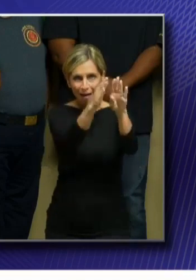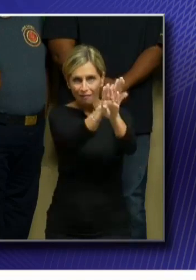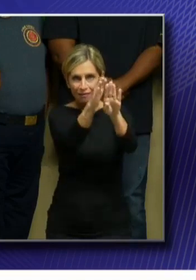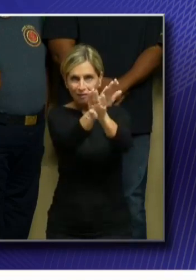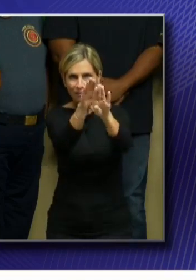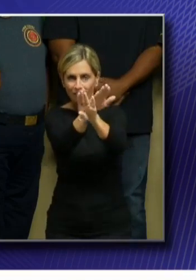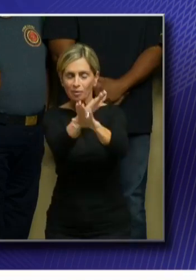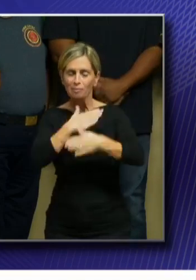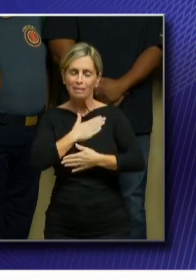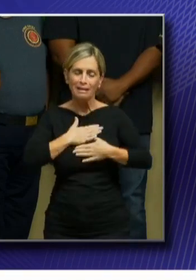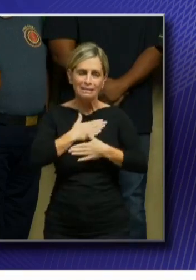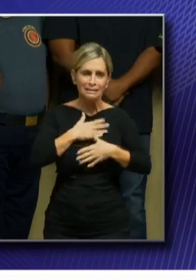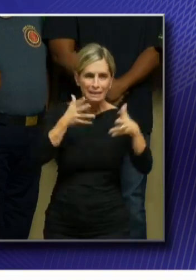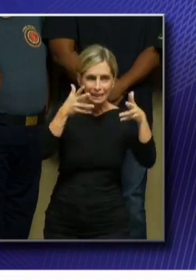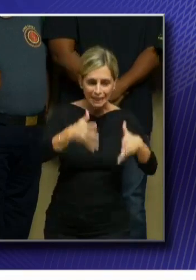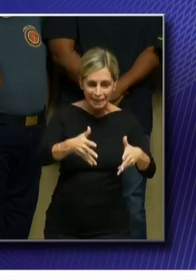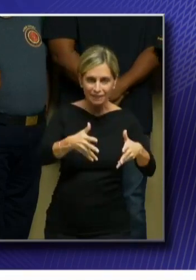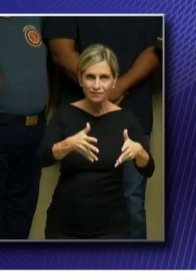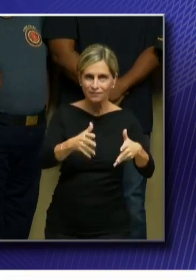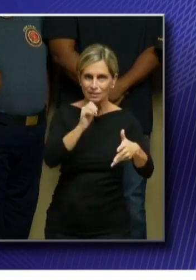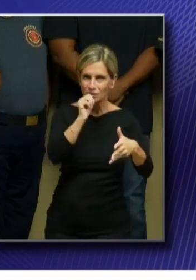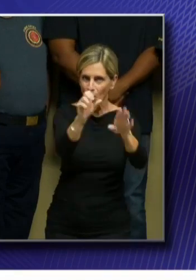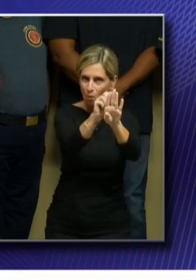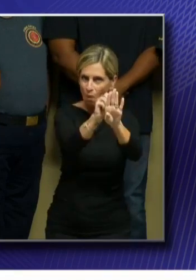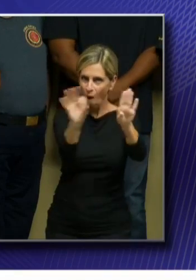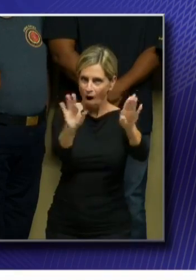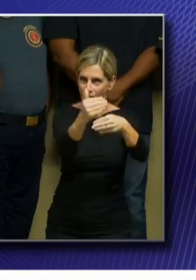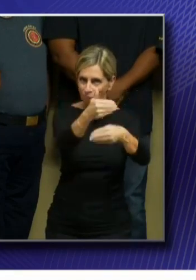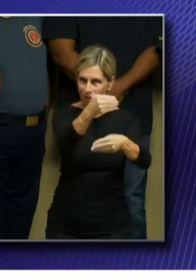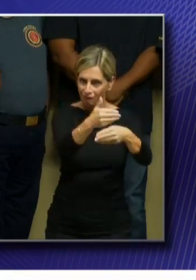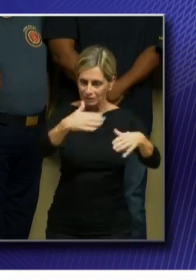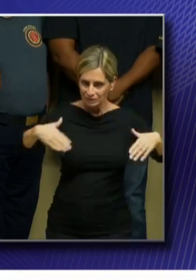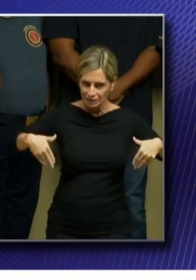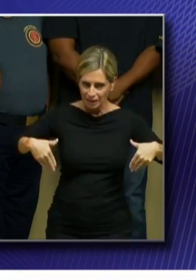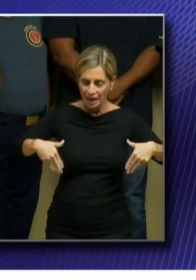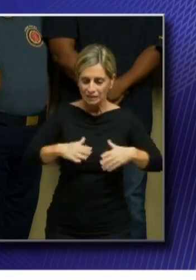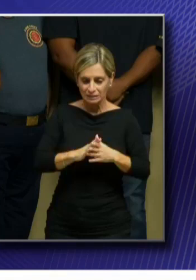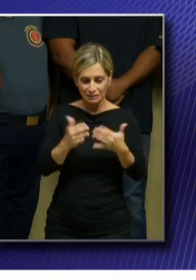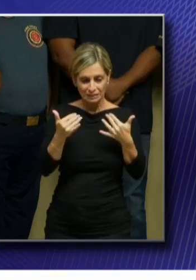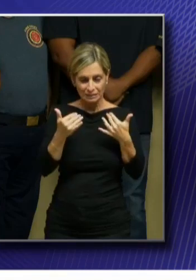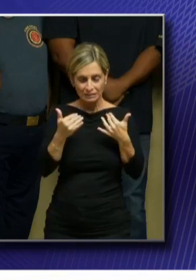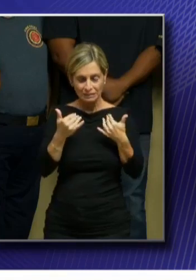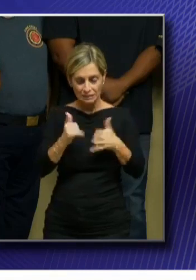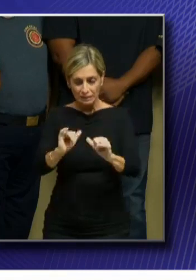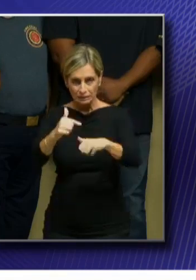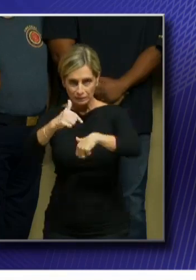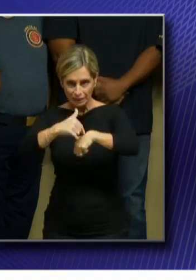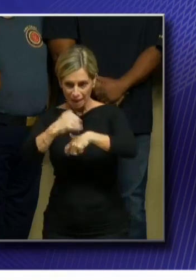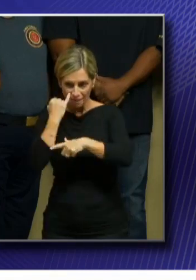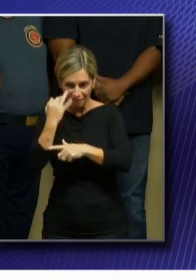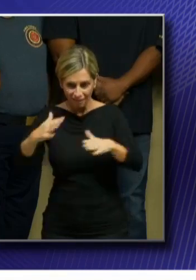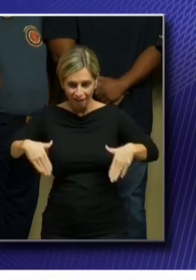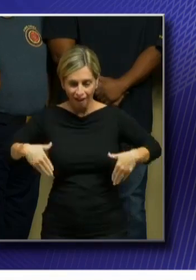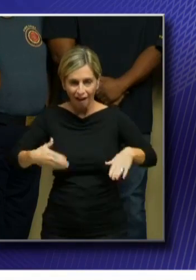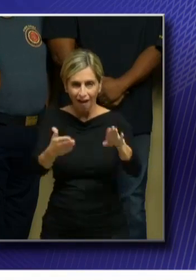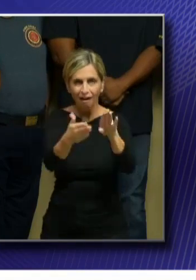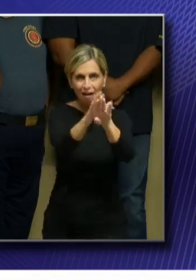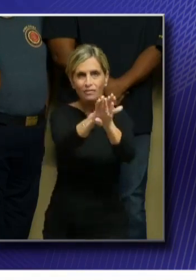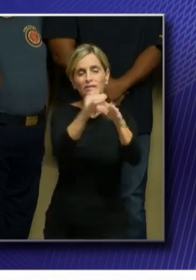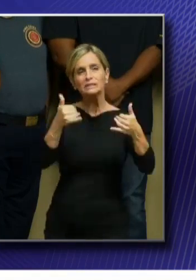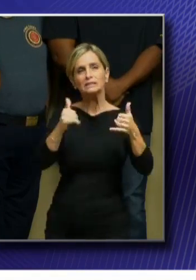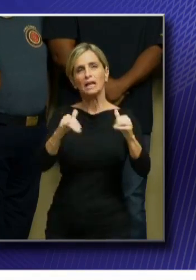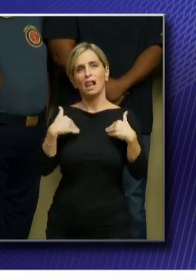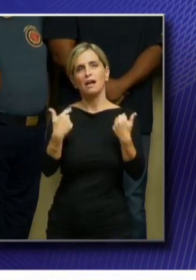storm event, please. We don't know yet where it's going, and there's still time if you haven't put up your shutters to go ahead and do that, but